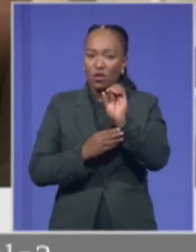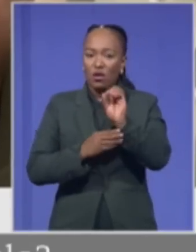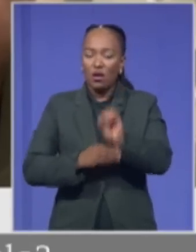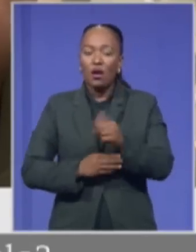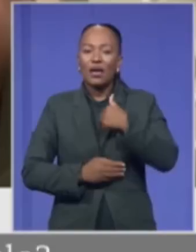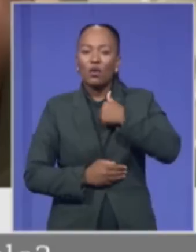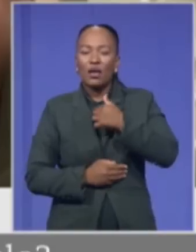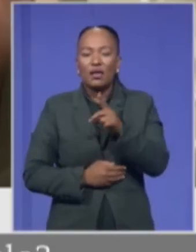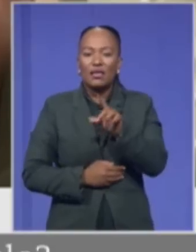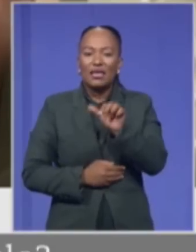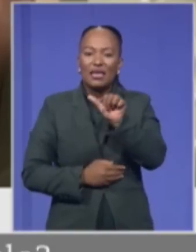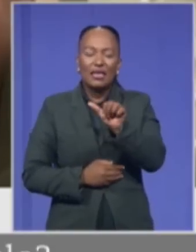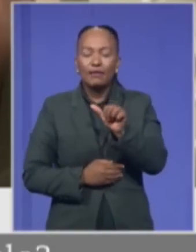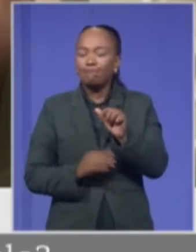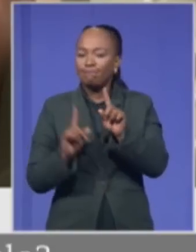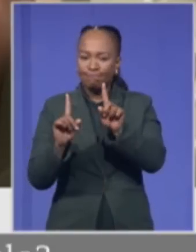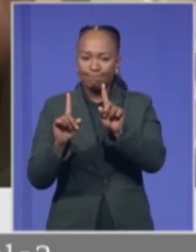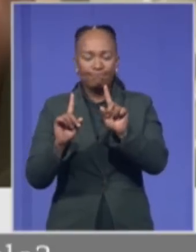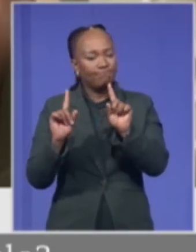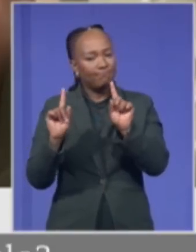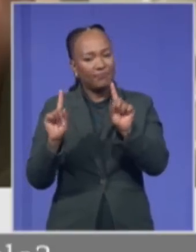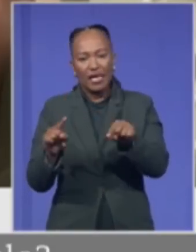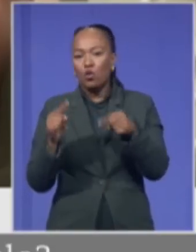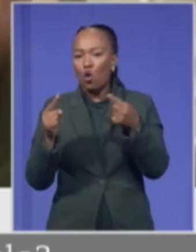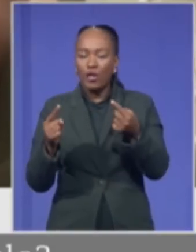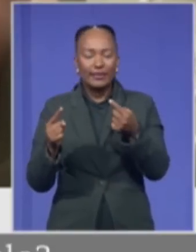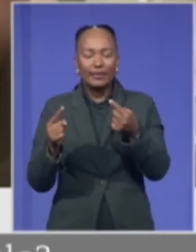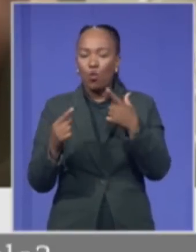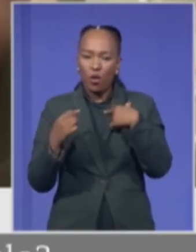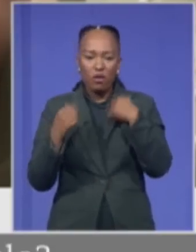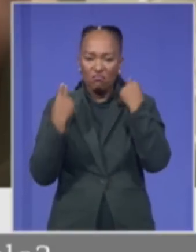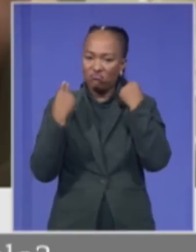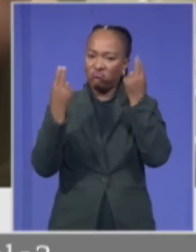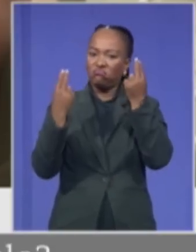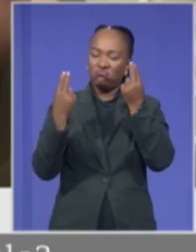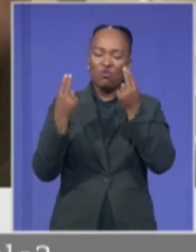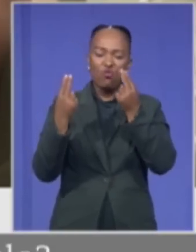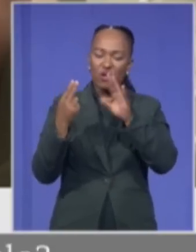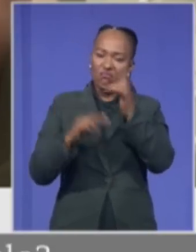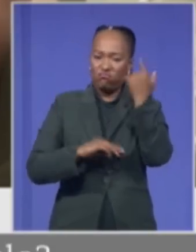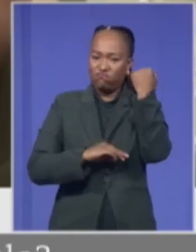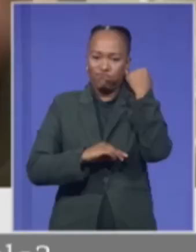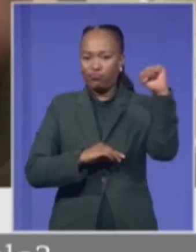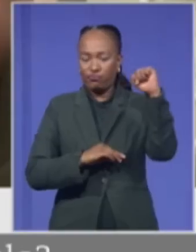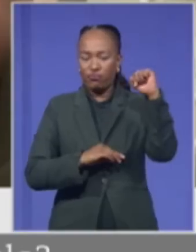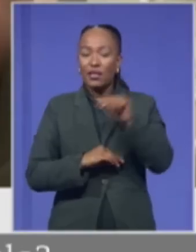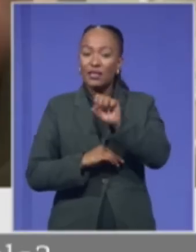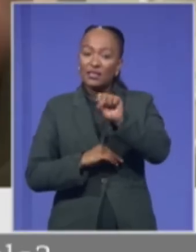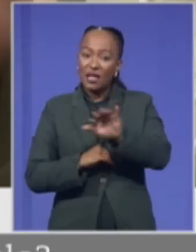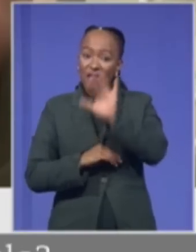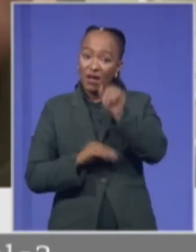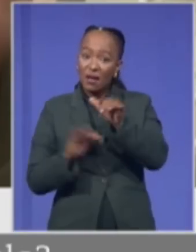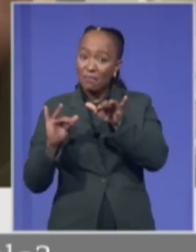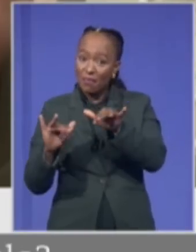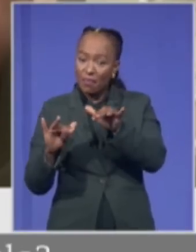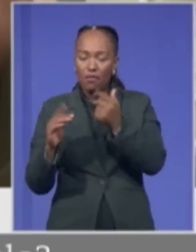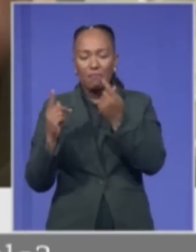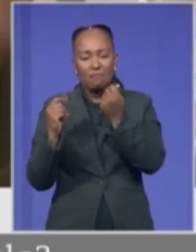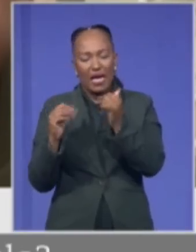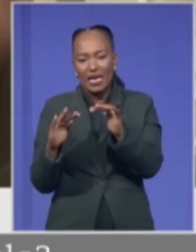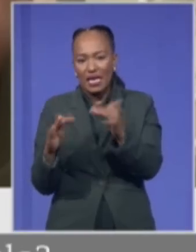ho kekebe ho etsahala re le teng re shebile ke ka hore lwantshang bothata bona ma Afrika Borwa ha ana tšhelete ma Afrika Borwa ha